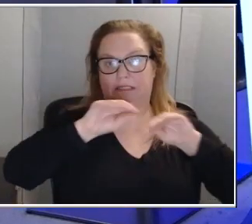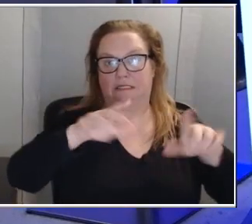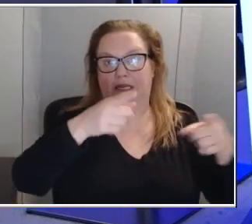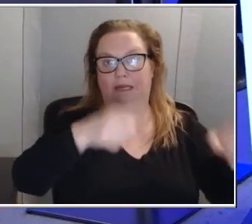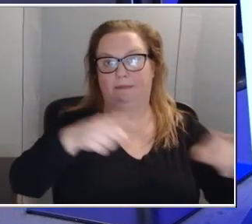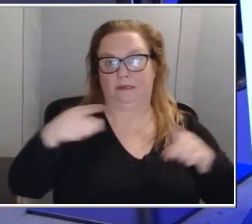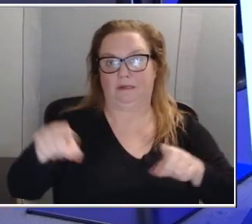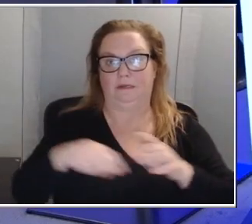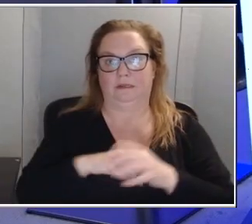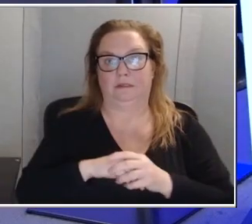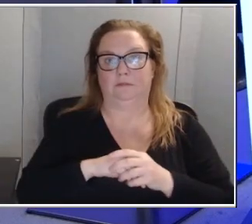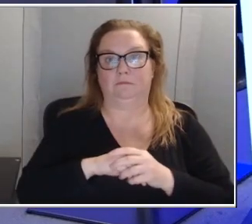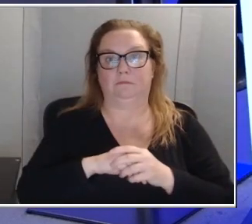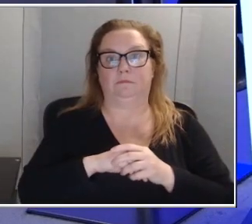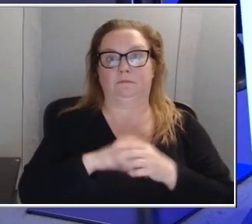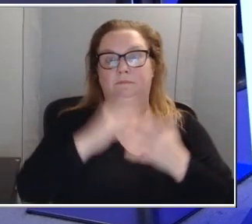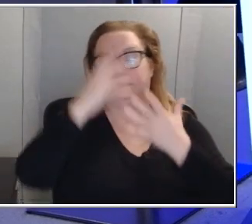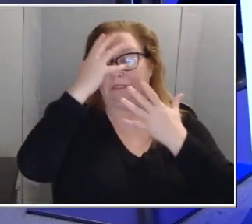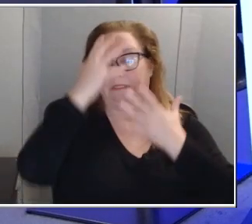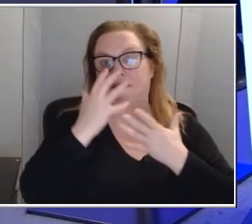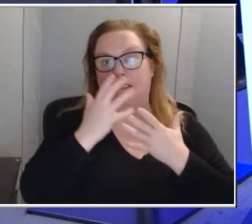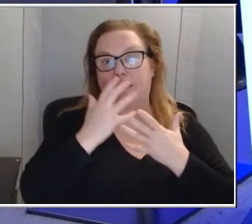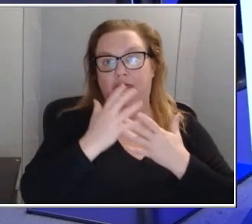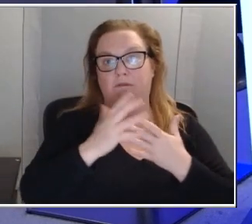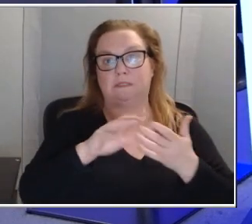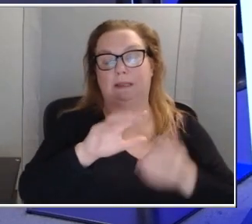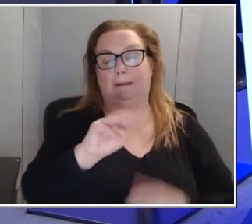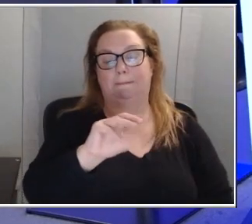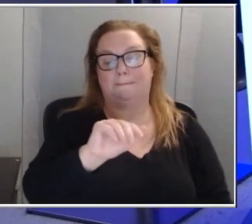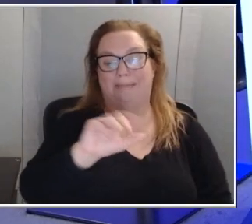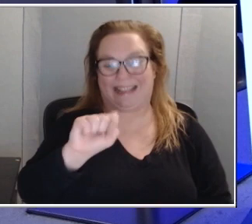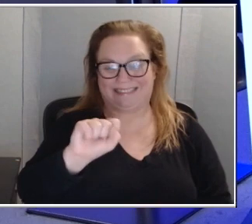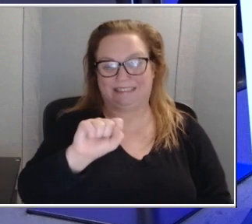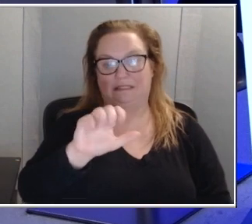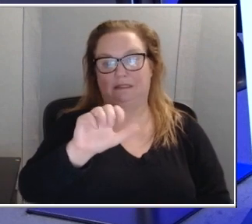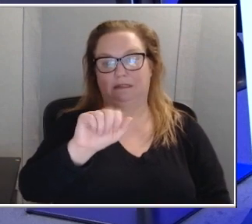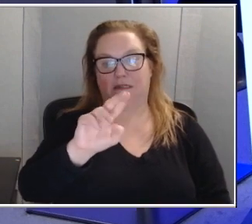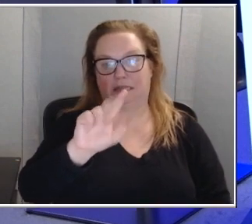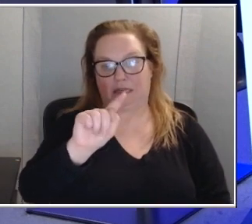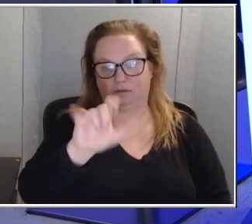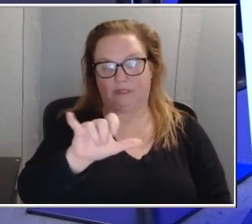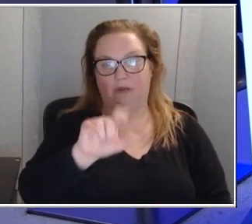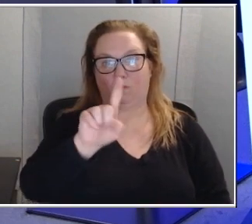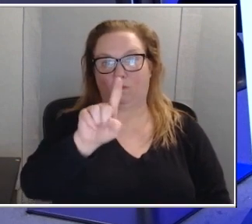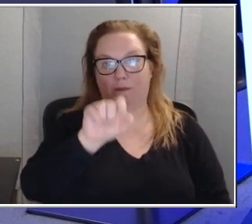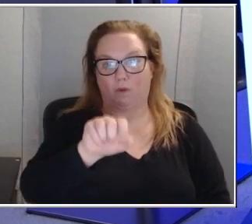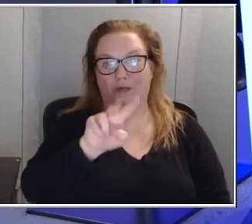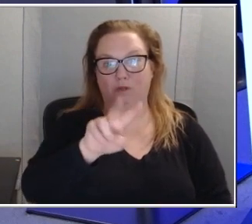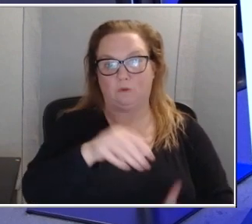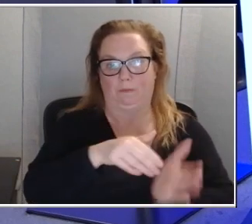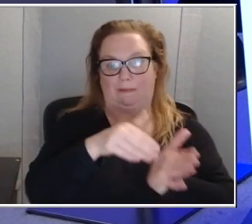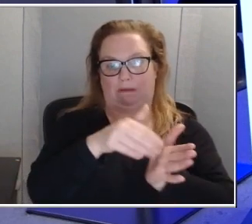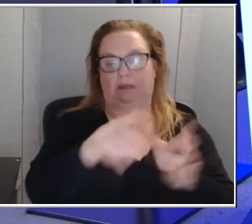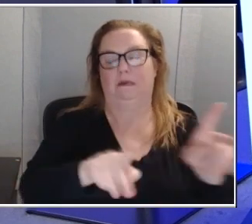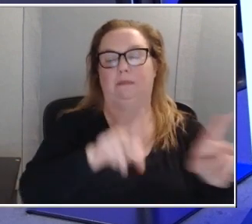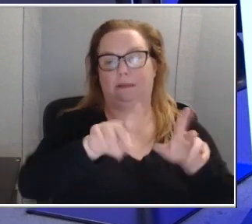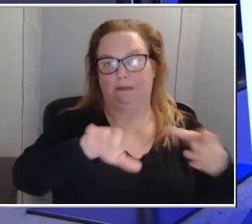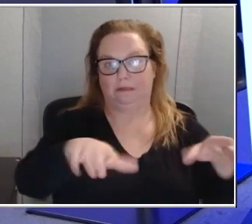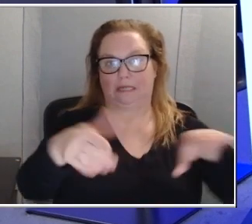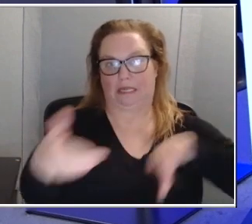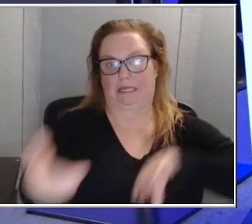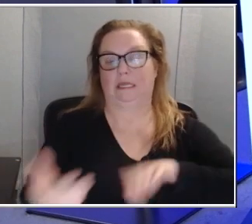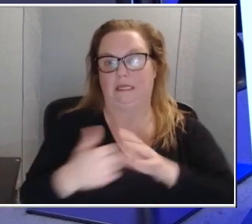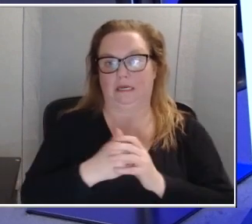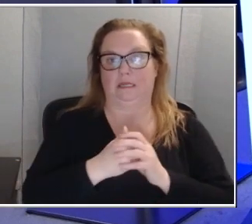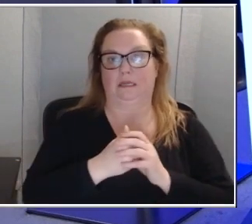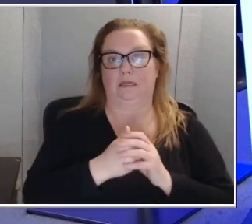that. I mean, it's sad to describe it, but it was a mass casualty with 1.25 million people dead. Yeah. And I think, to your point, and we said